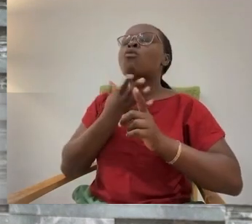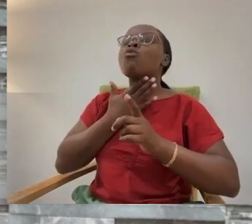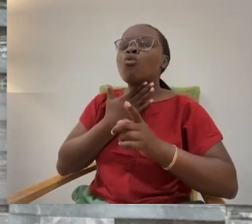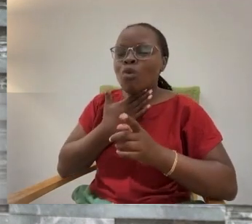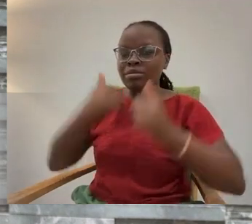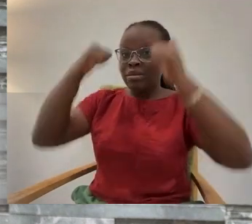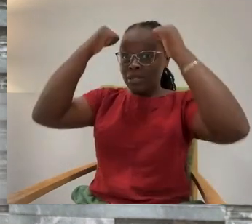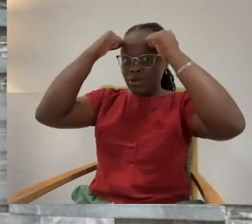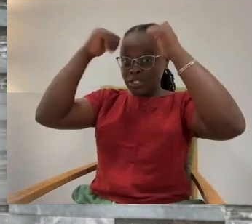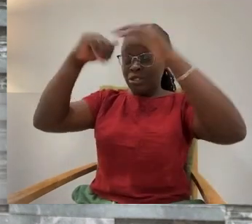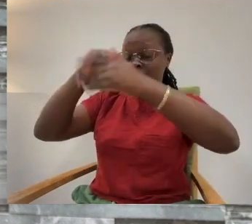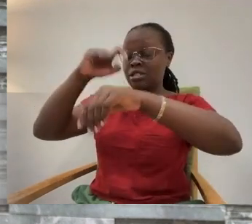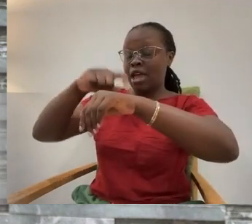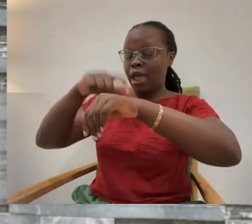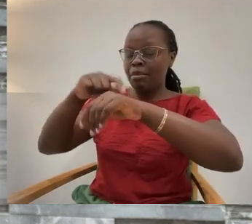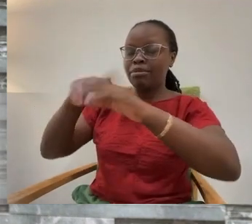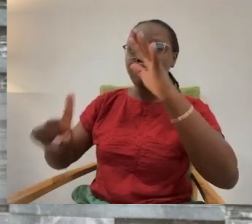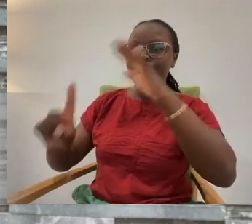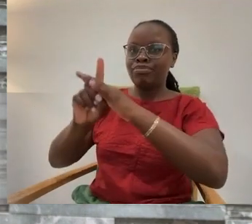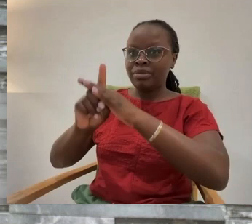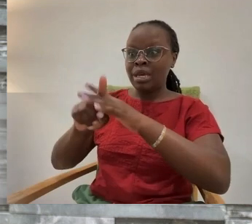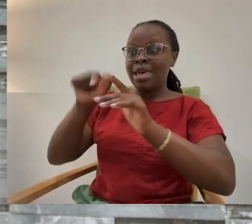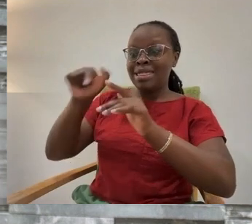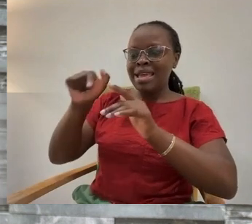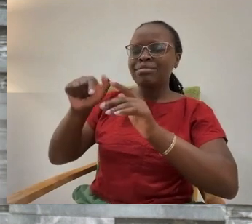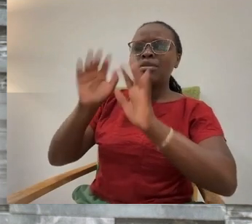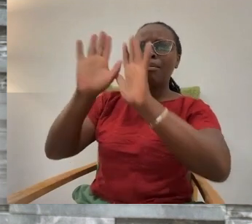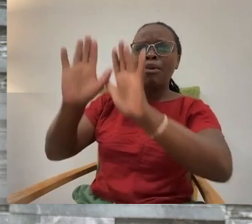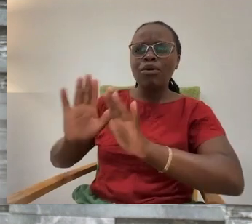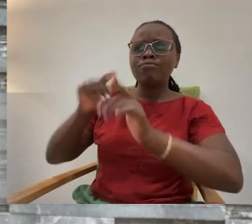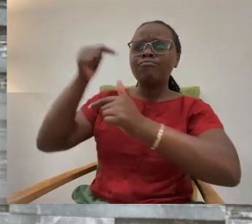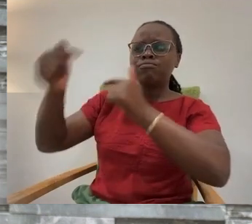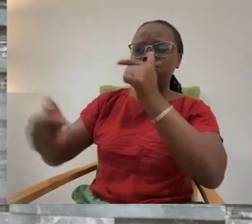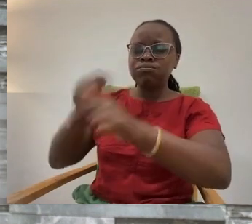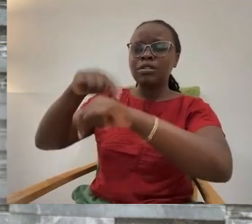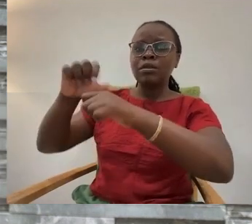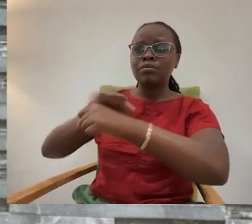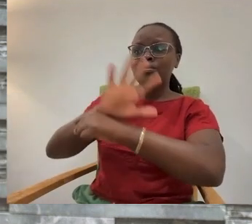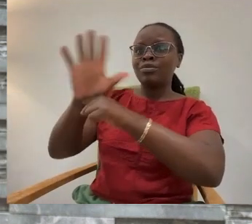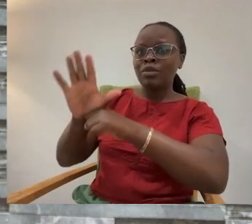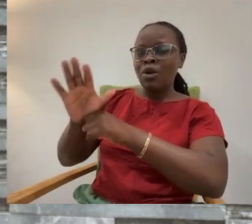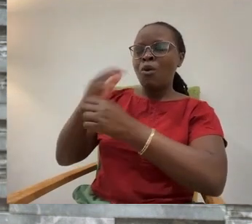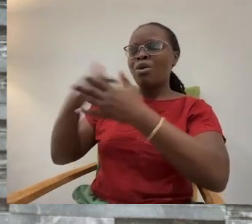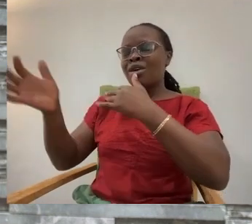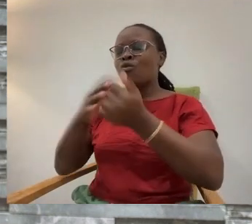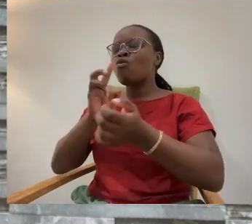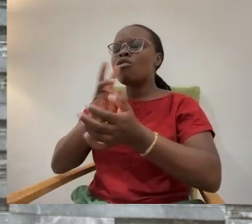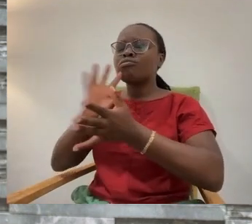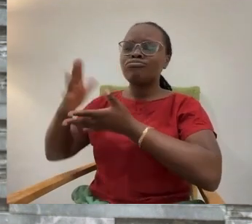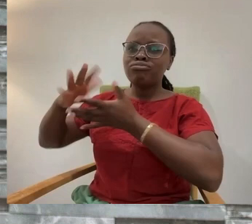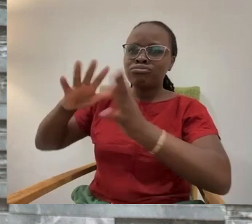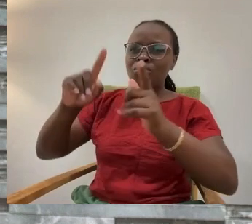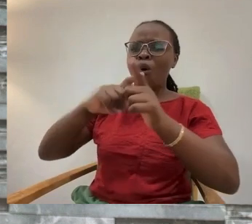students in a crisis. The necessity to be able to continue learning during a global pandemic, or despite flood damage, or even